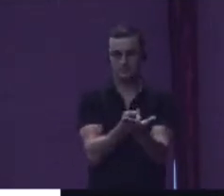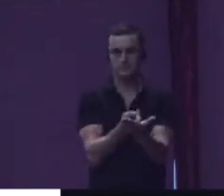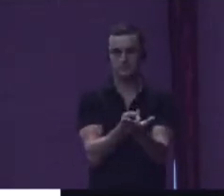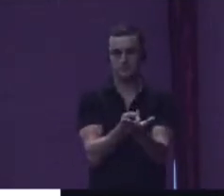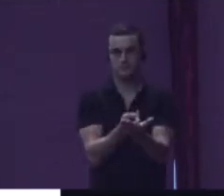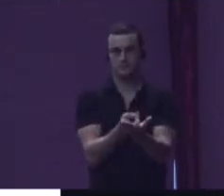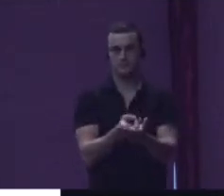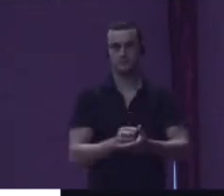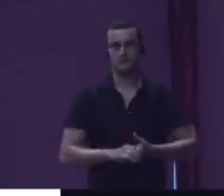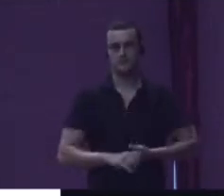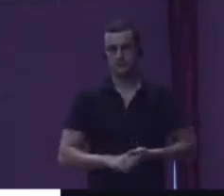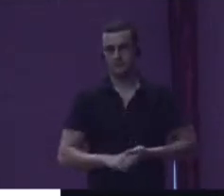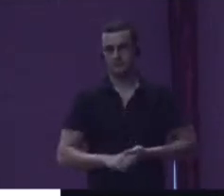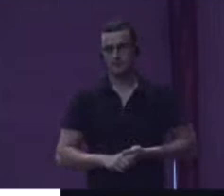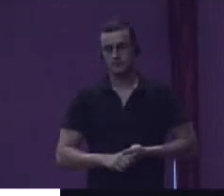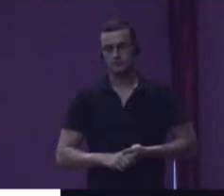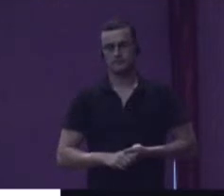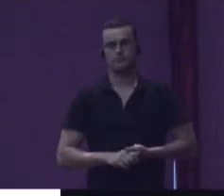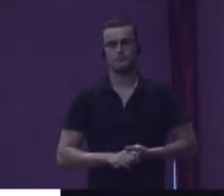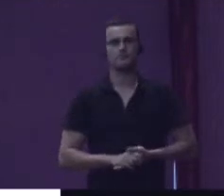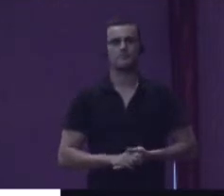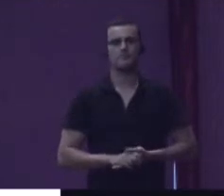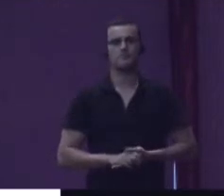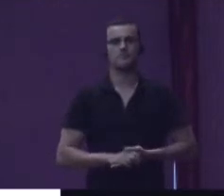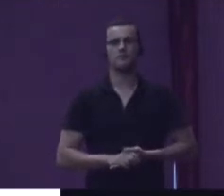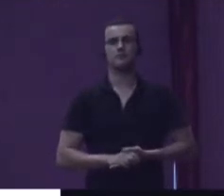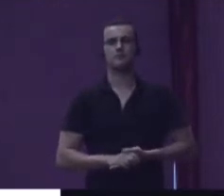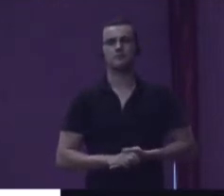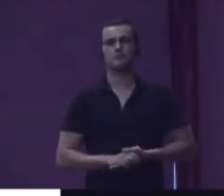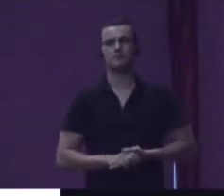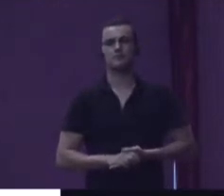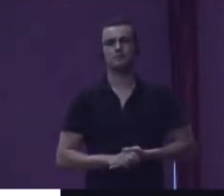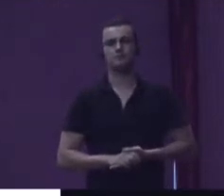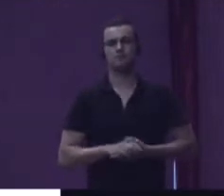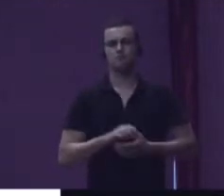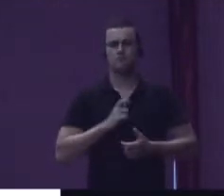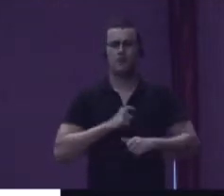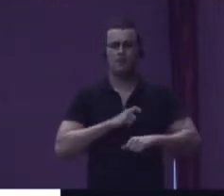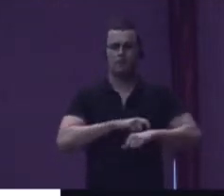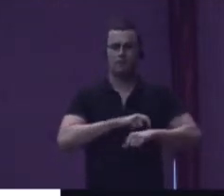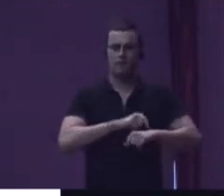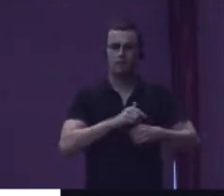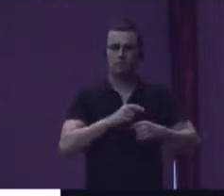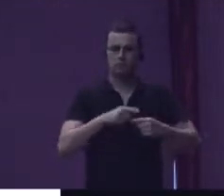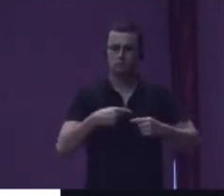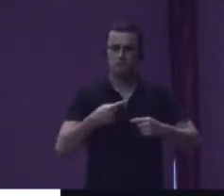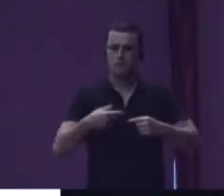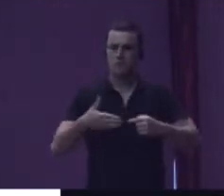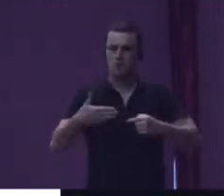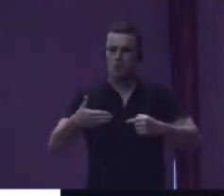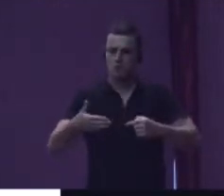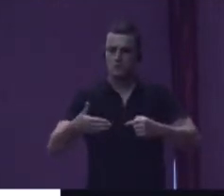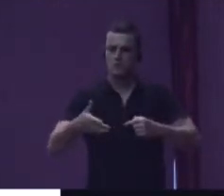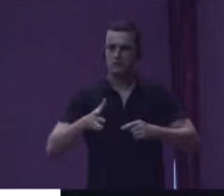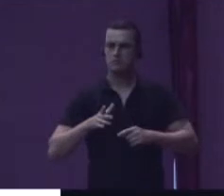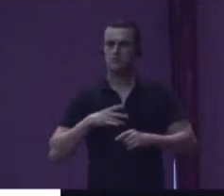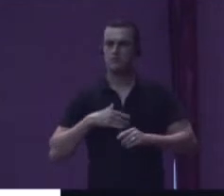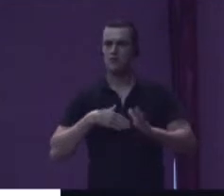suddenly they started talking about the position vertical, the vertical position.